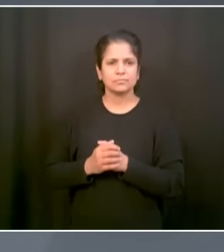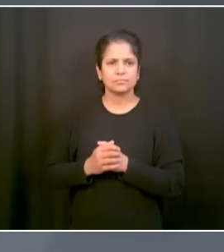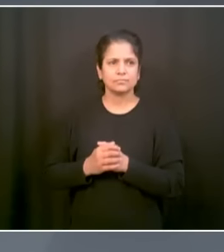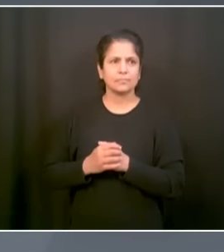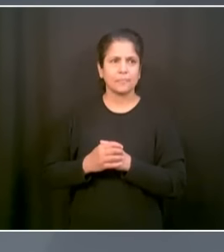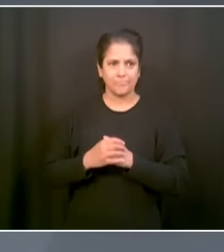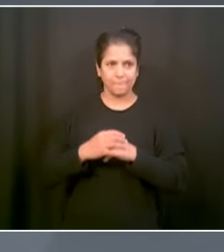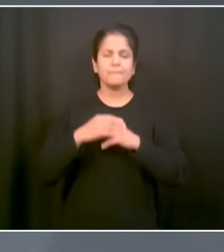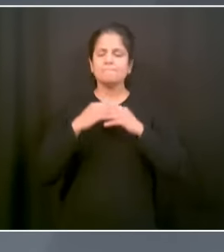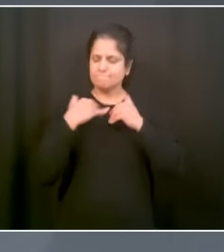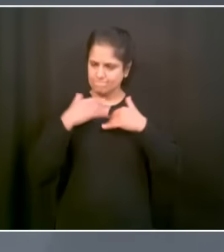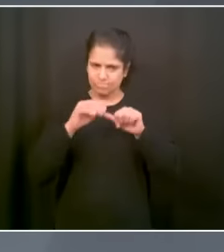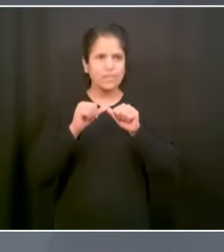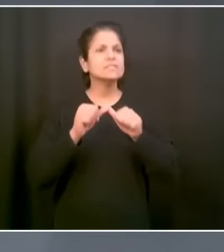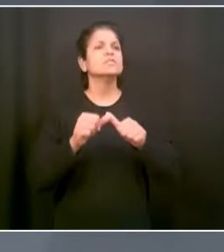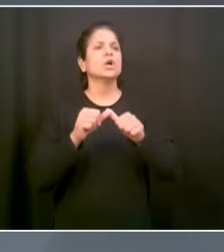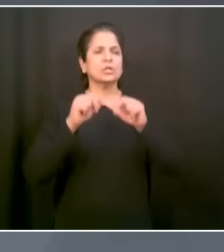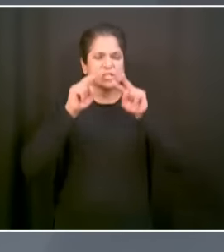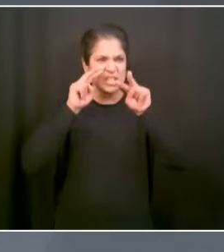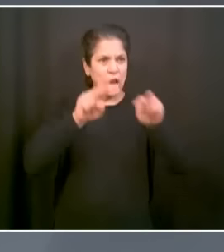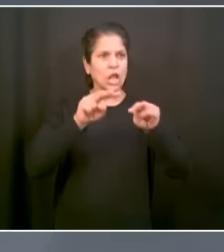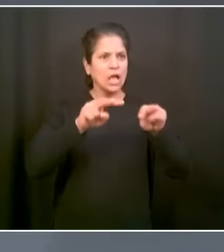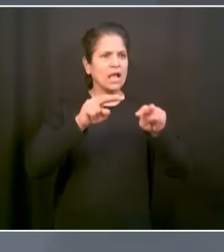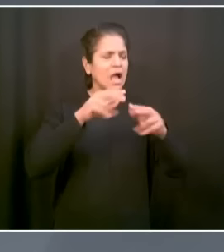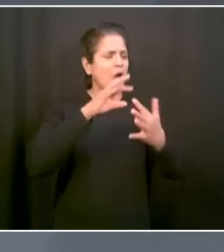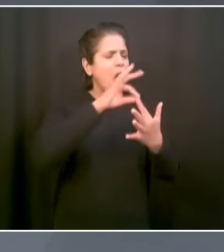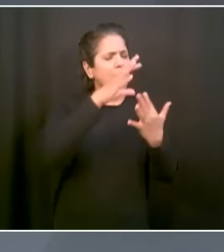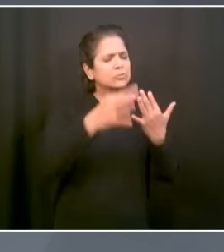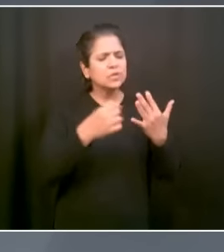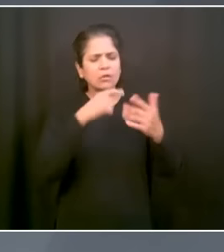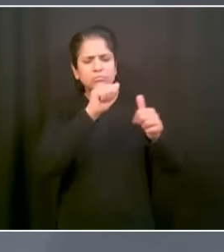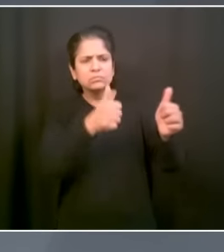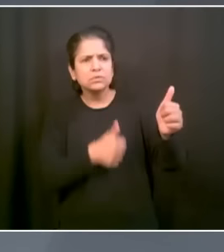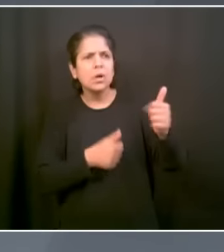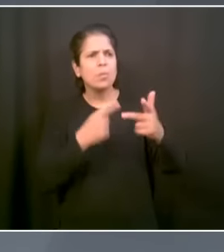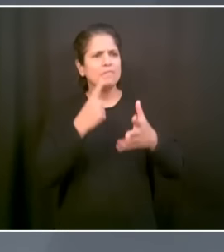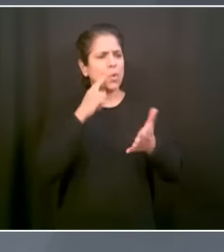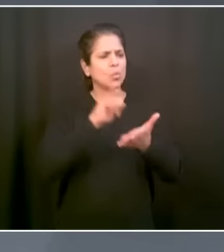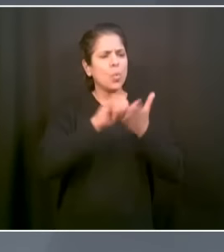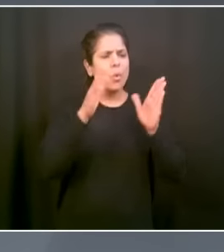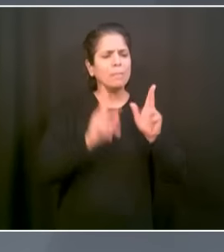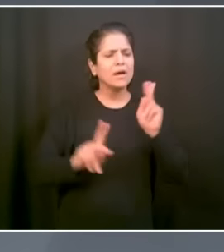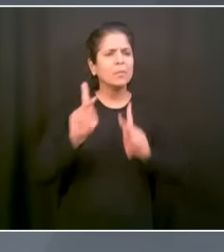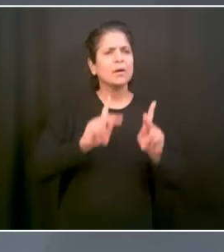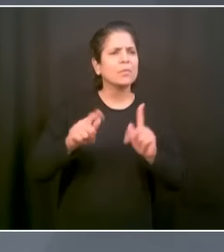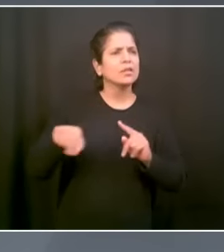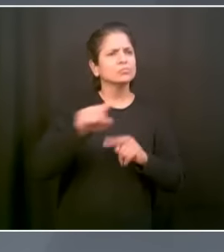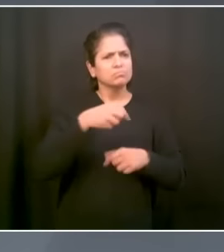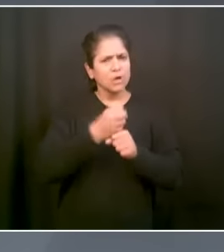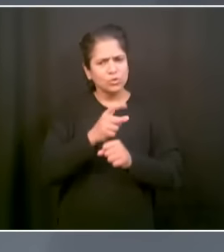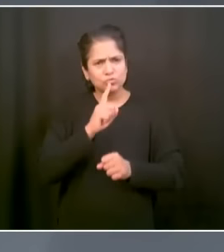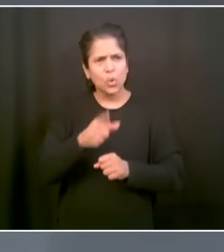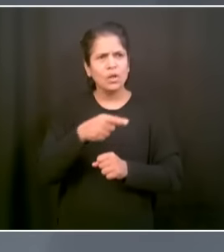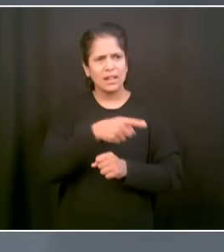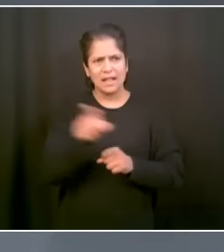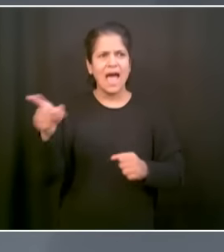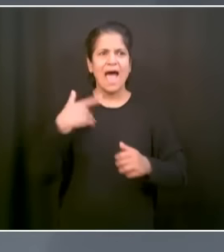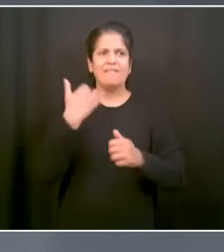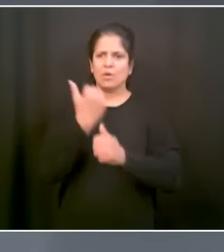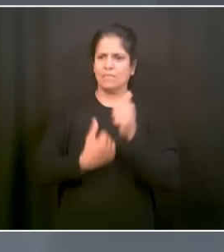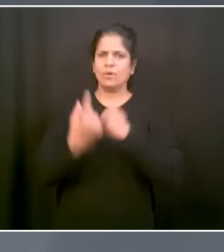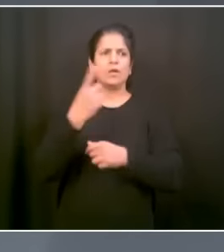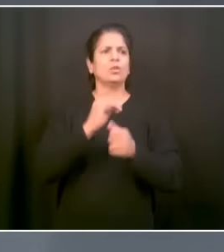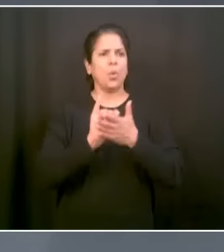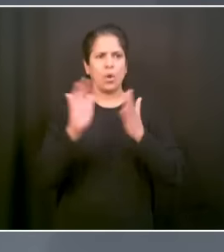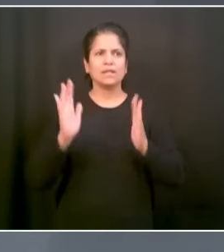that we can deliver for New Yorkers. And we want to make sure that every single New Yorker, no matter their mode of transit, is getting that delivery from the